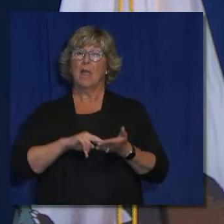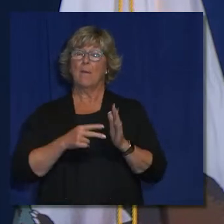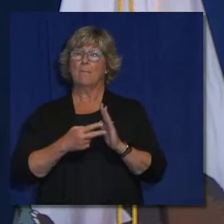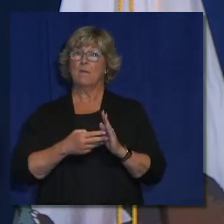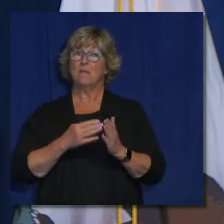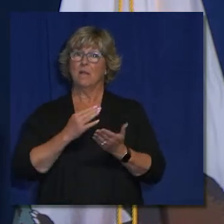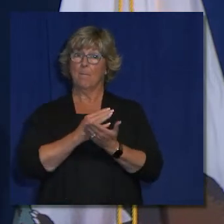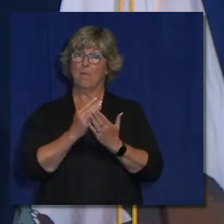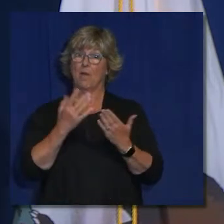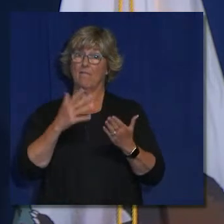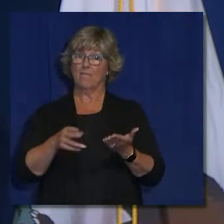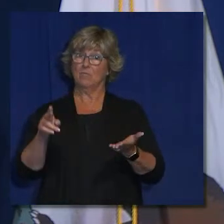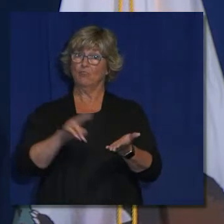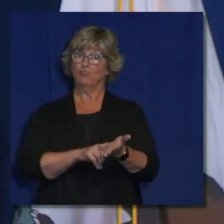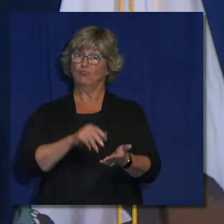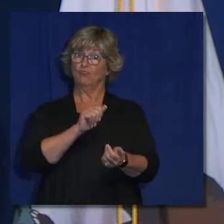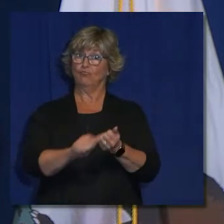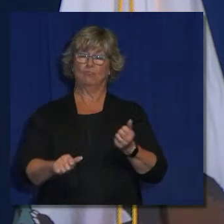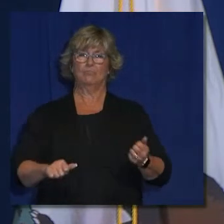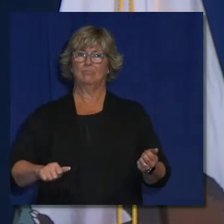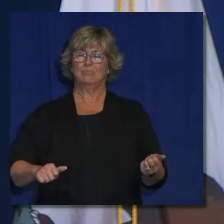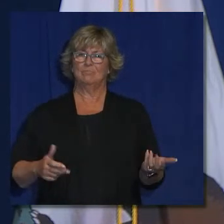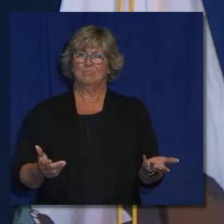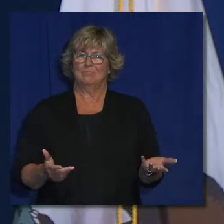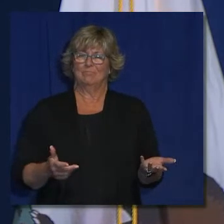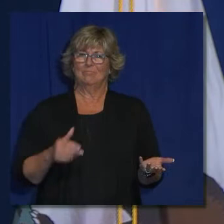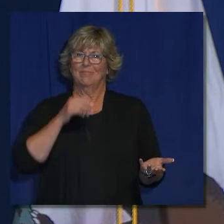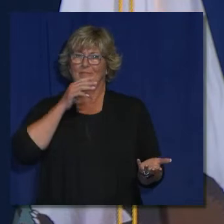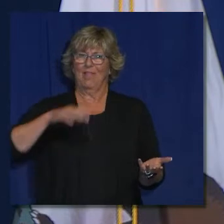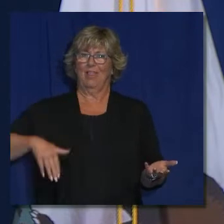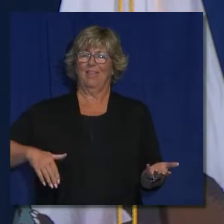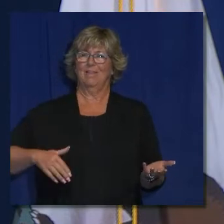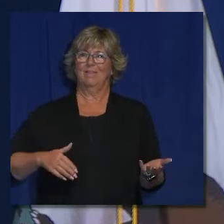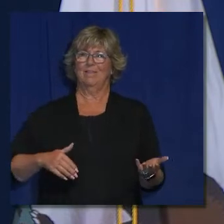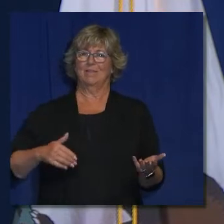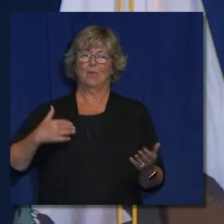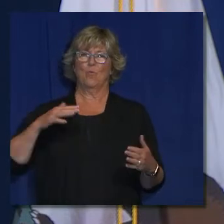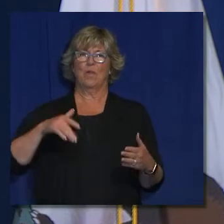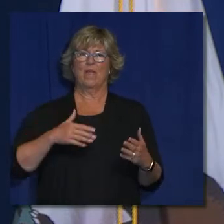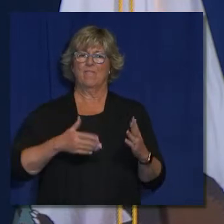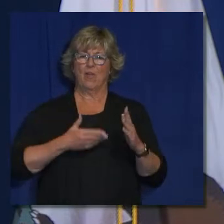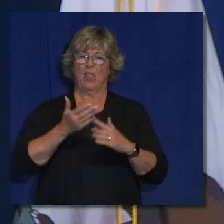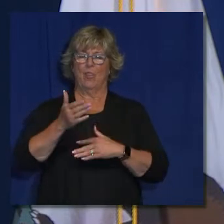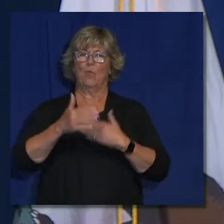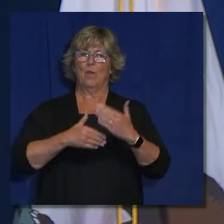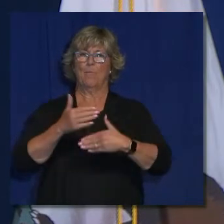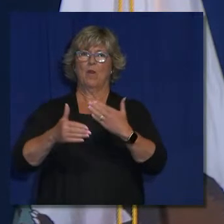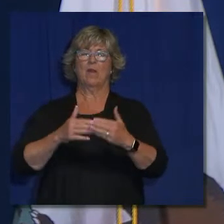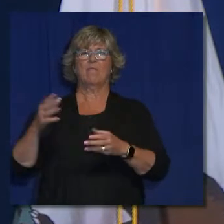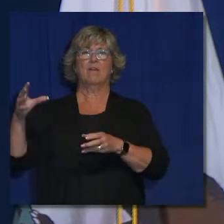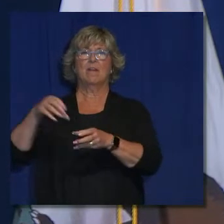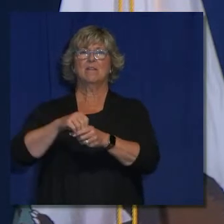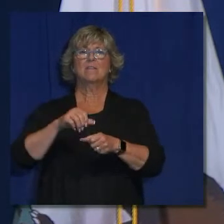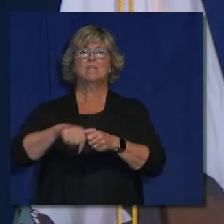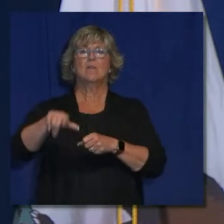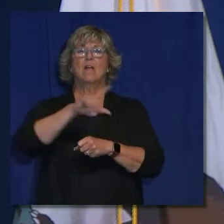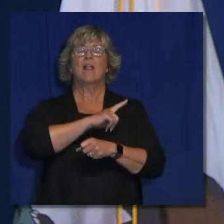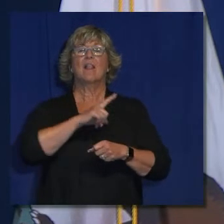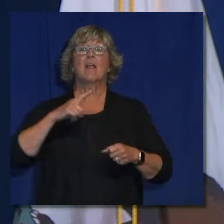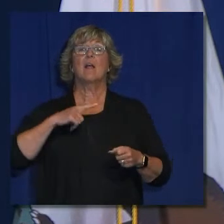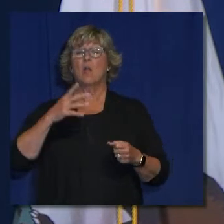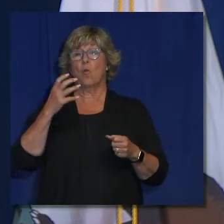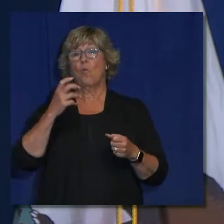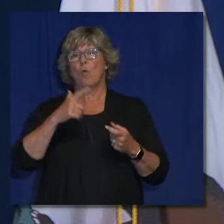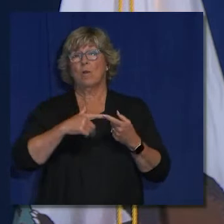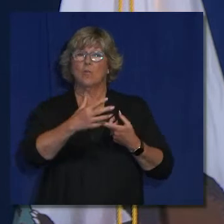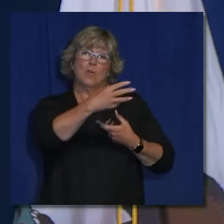signed. That question assumes that we haven't gone through the process of engaging the legislature that may want